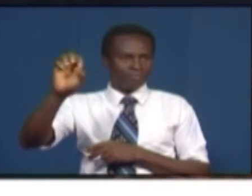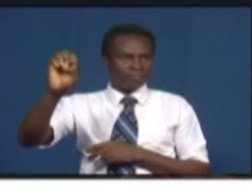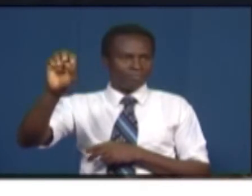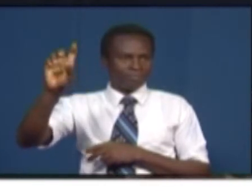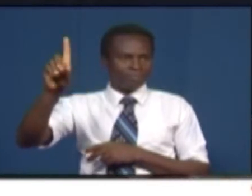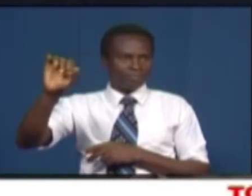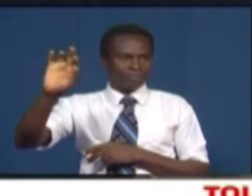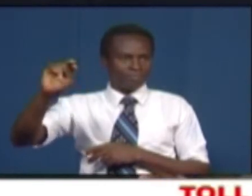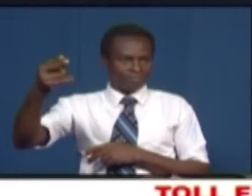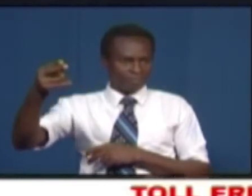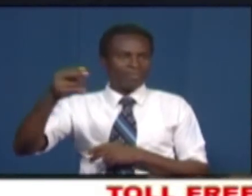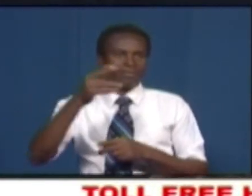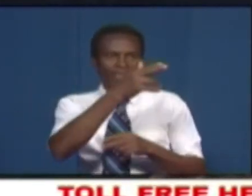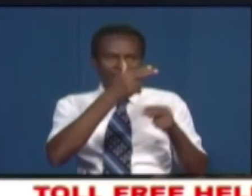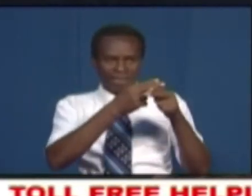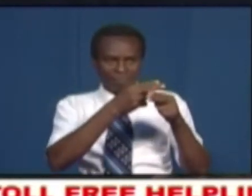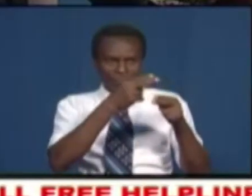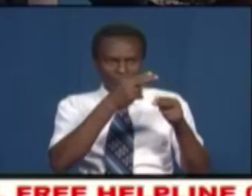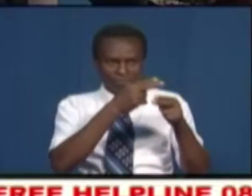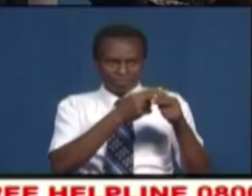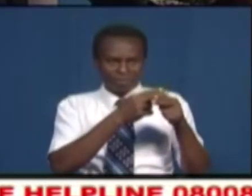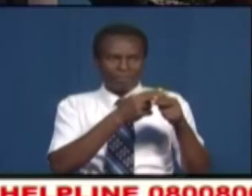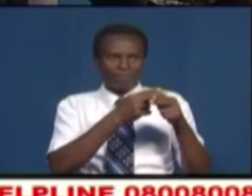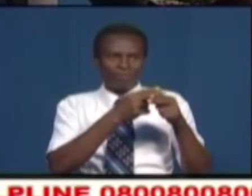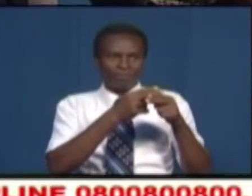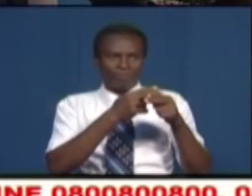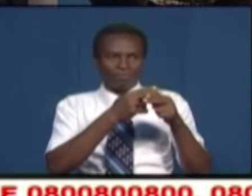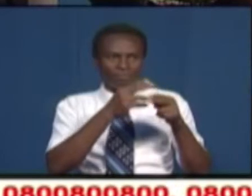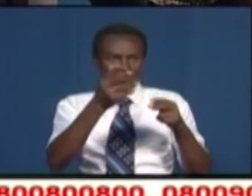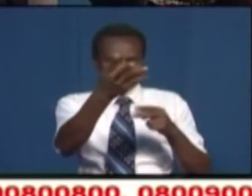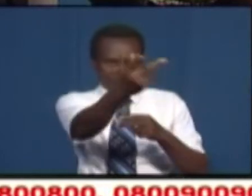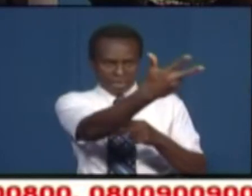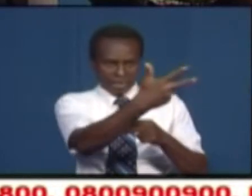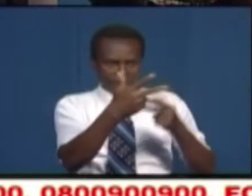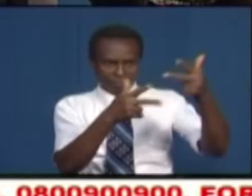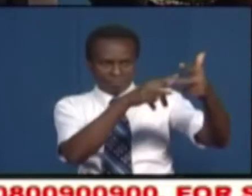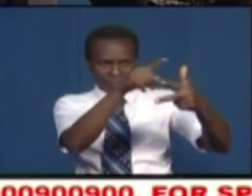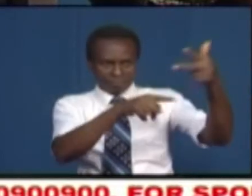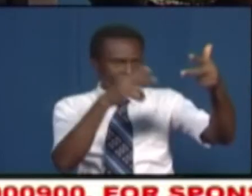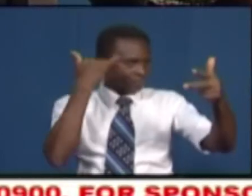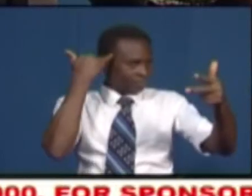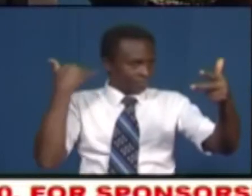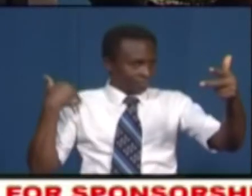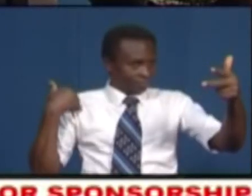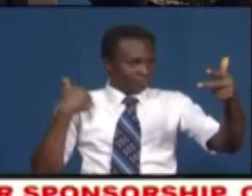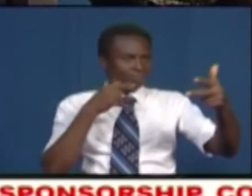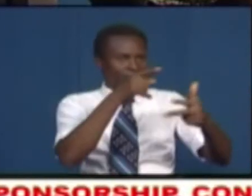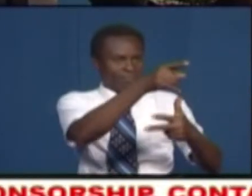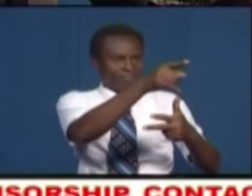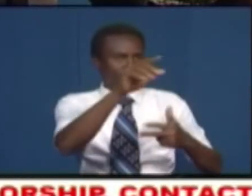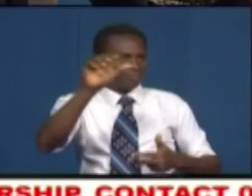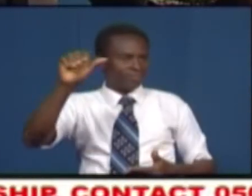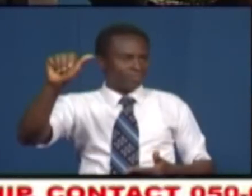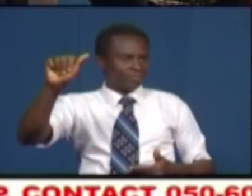need to go through their names again. If you missed out on the show, I'm really sorry, but you can go and meet Abigail